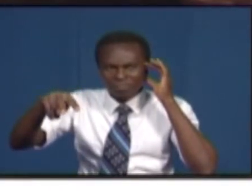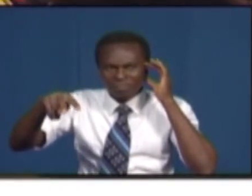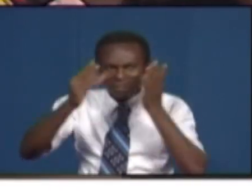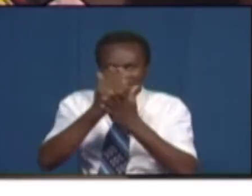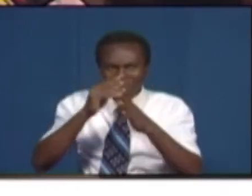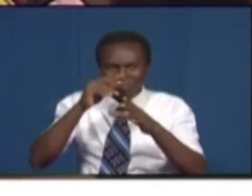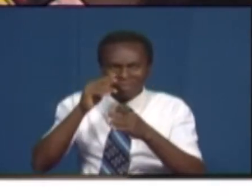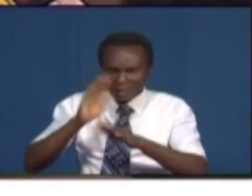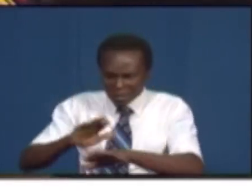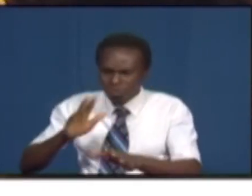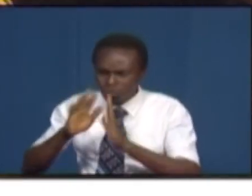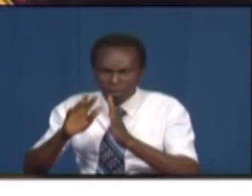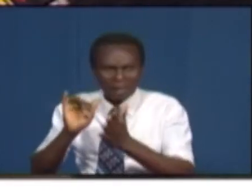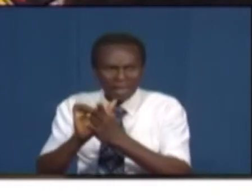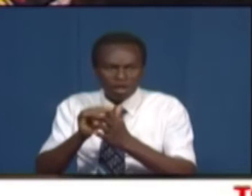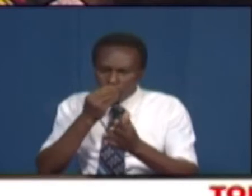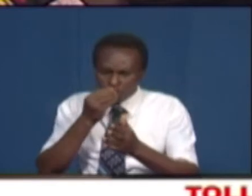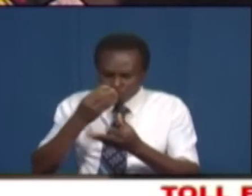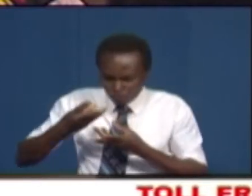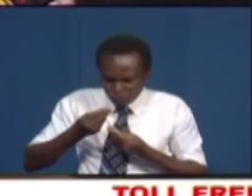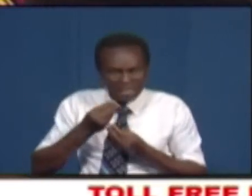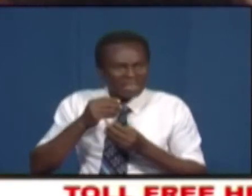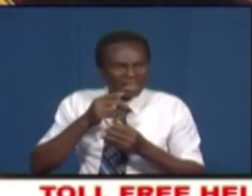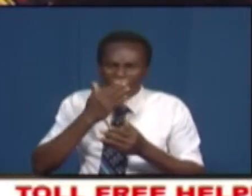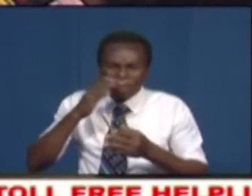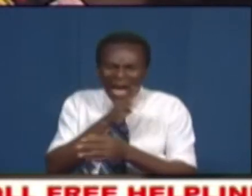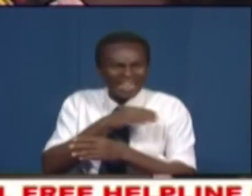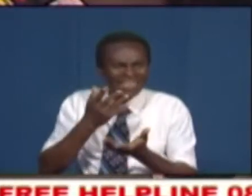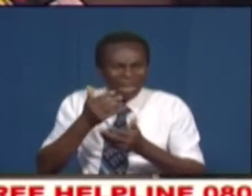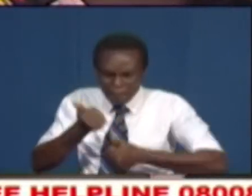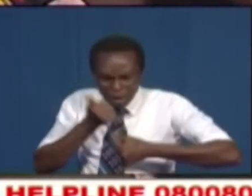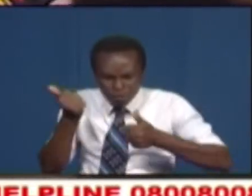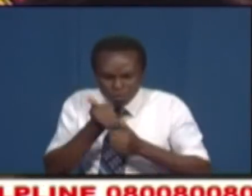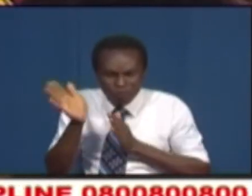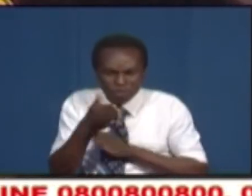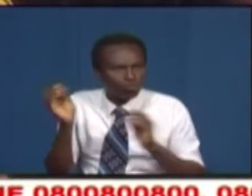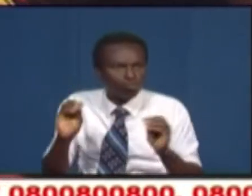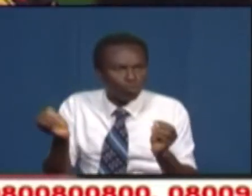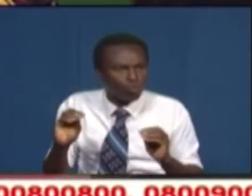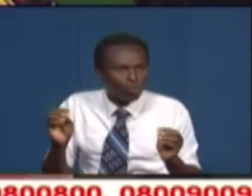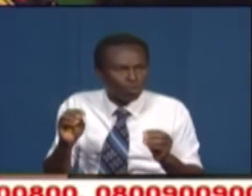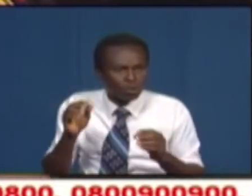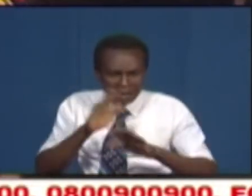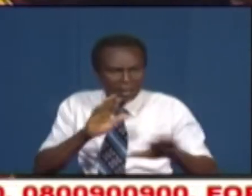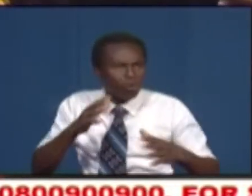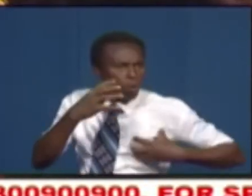at school was very bad. They gave us banku and pepper without fish. Sometimes the